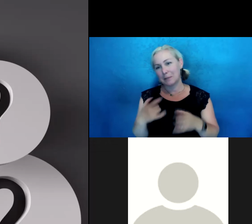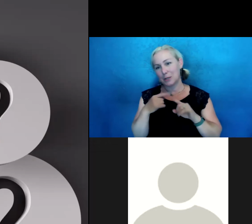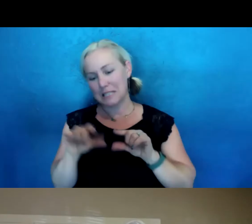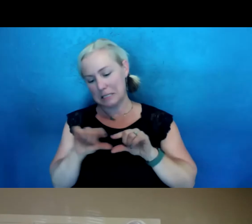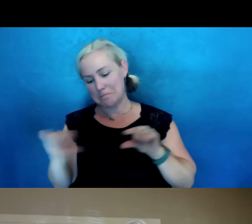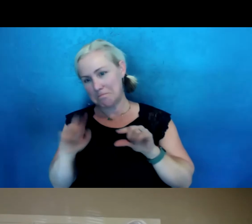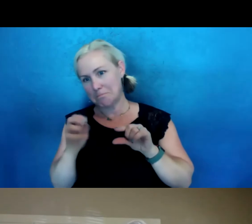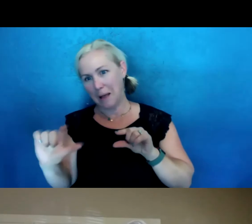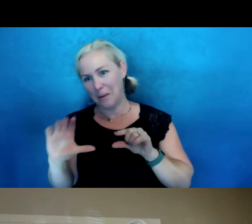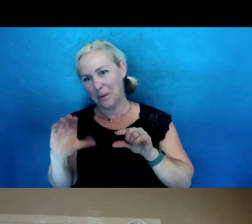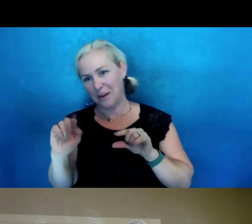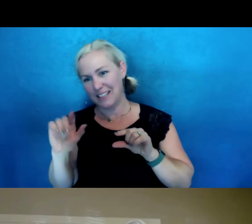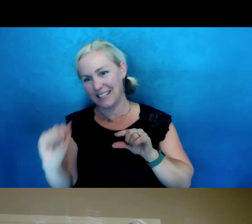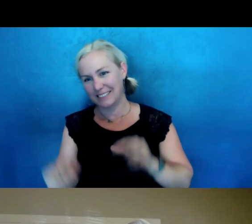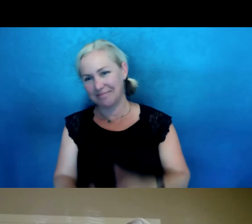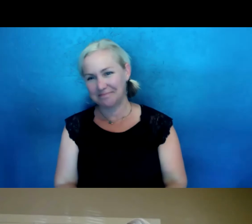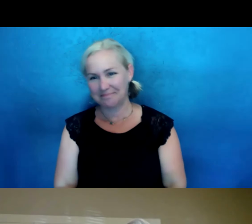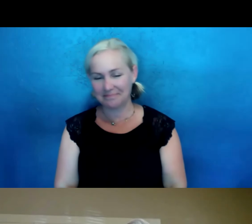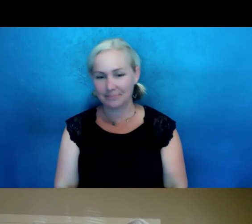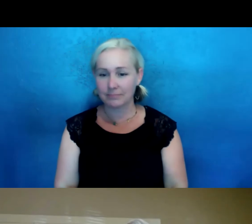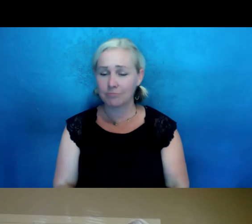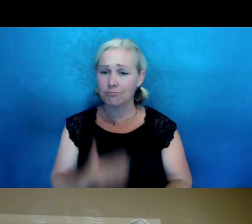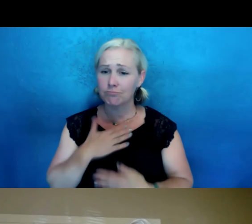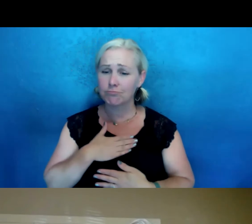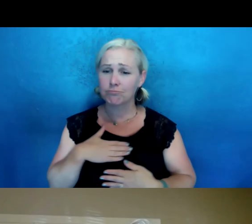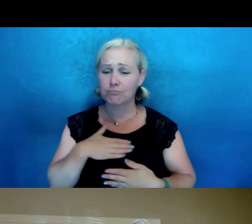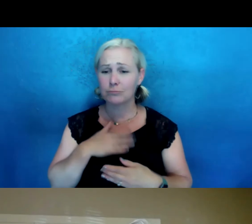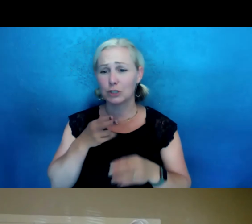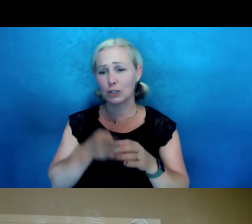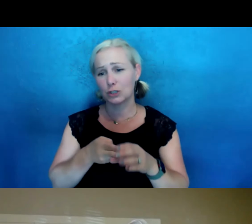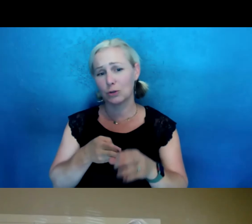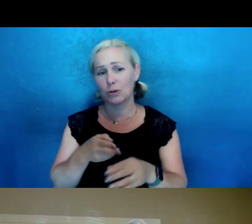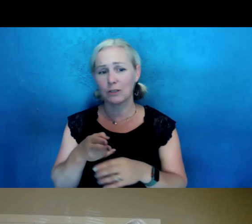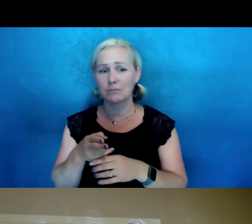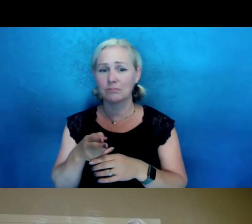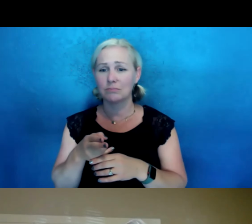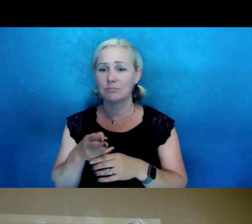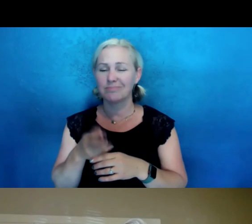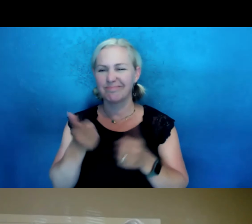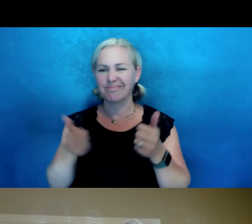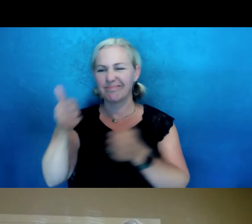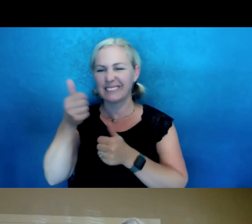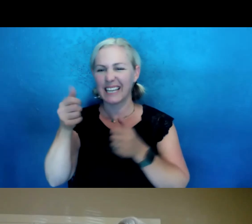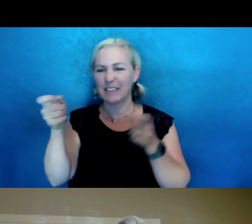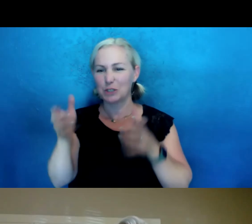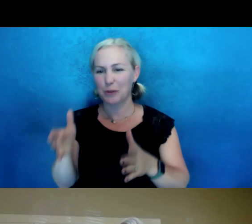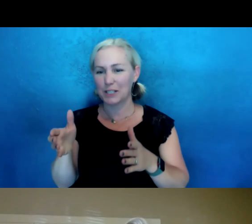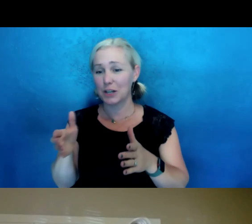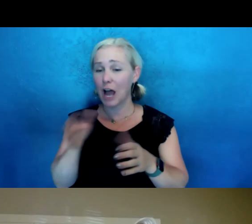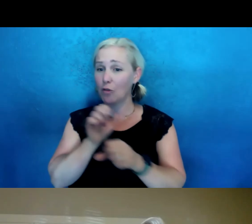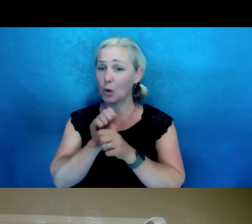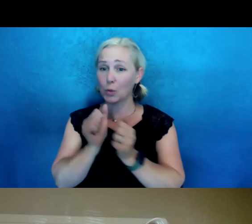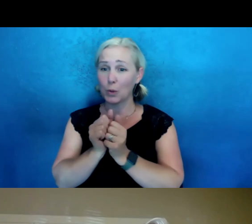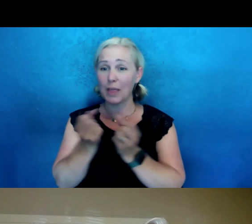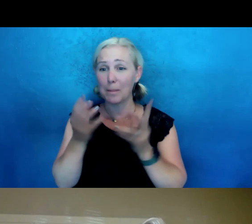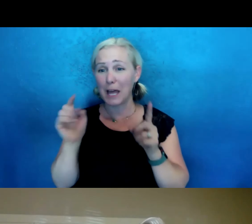this. It's a pleasure to join C4A as executive director. I've worked with a number of you on